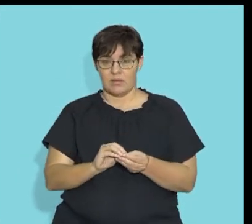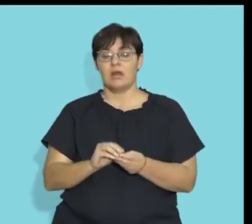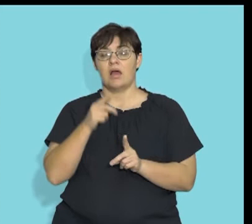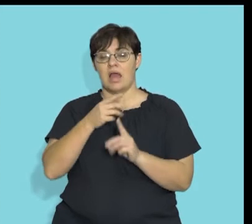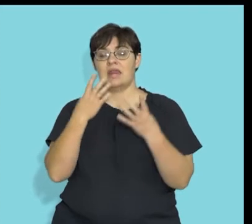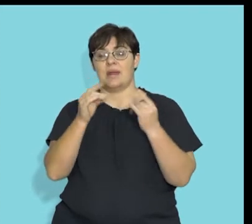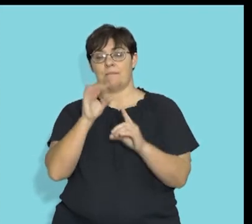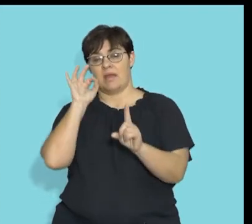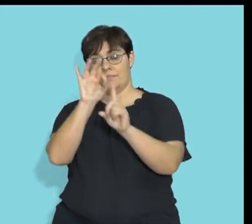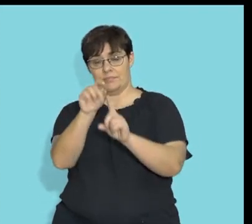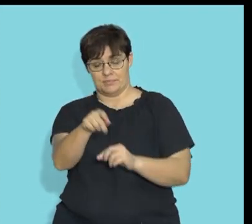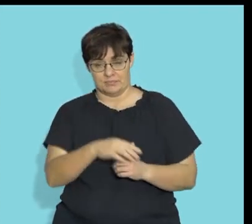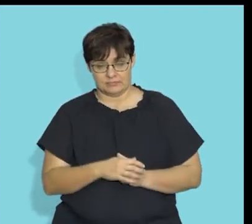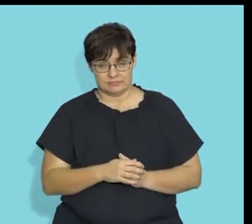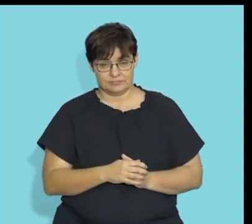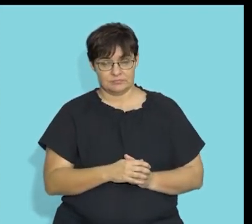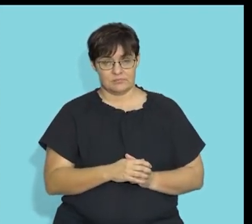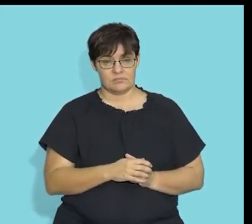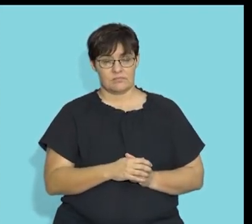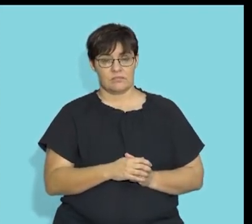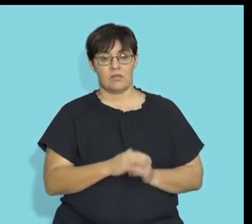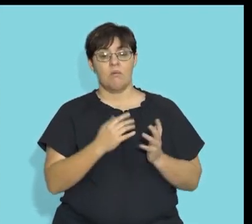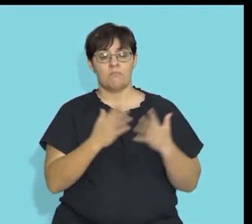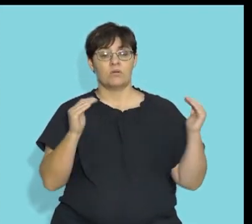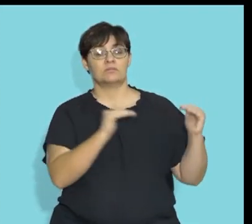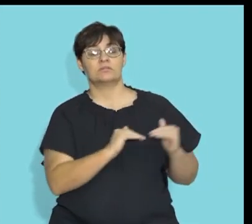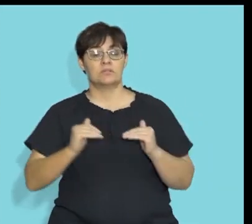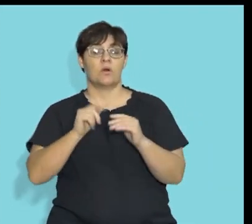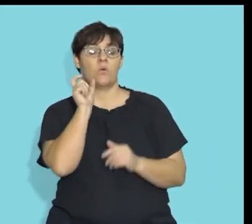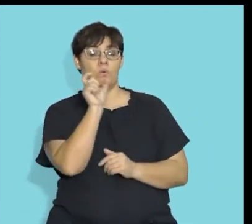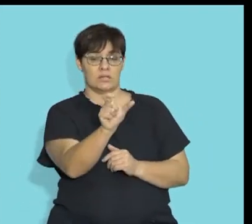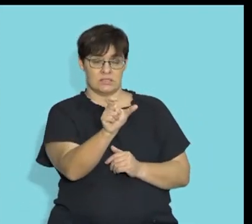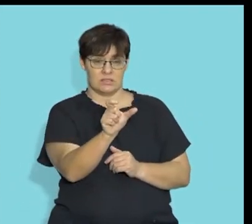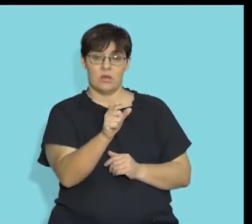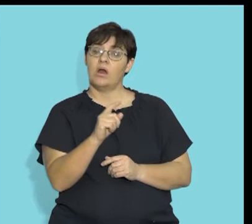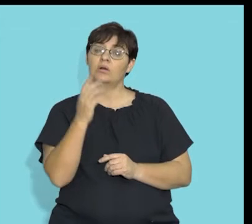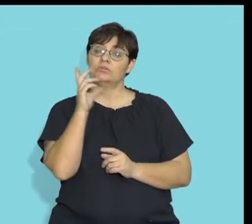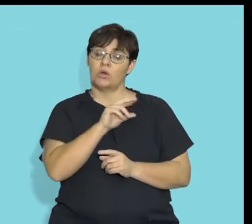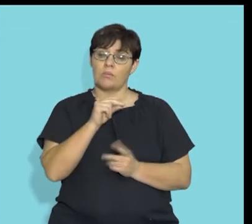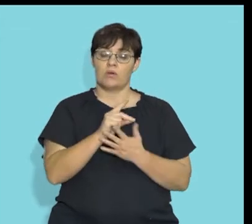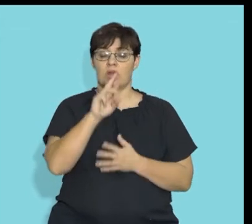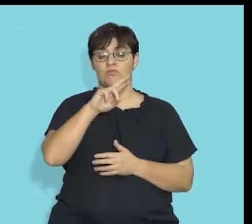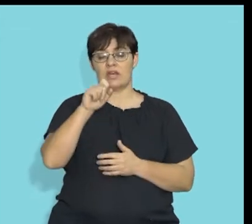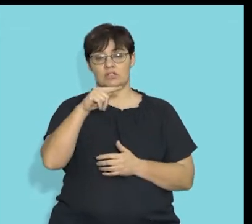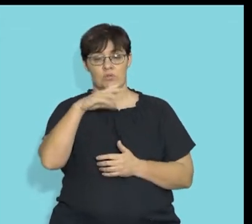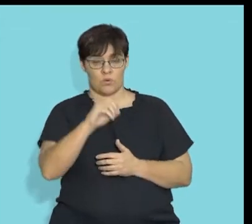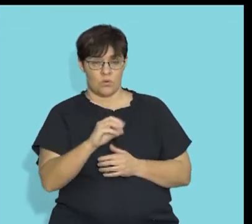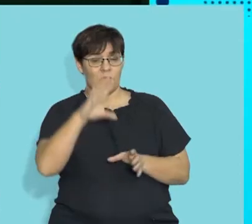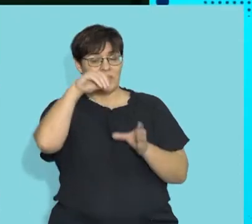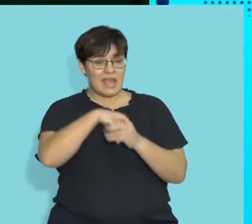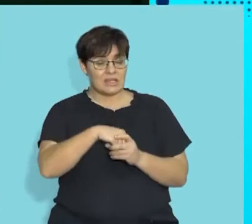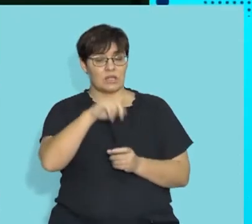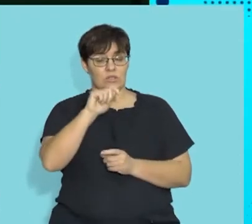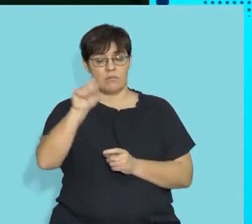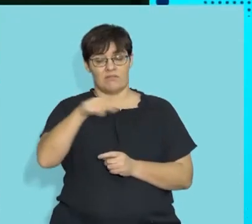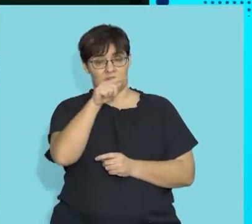a finite number. Please note that the most commonly used word when we're talking about the ratio in